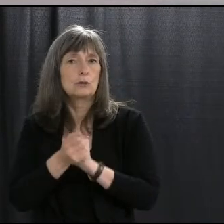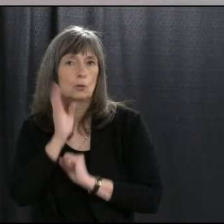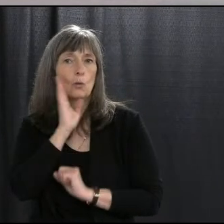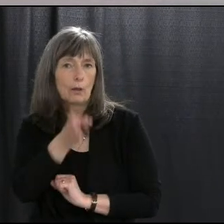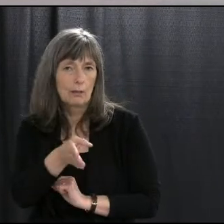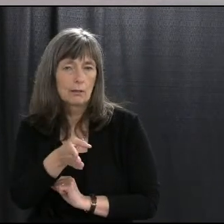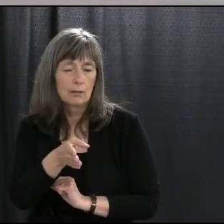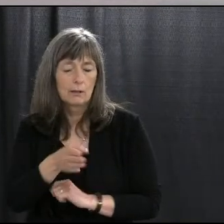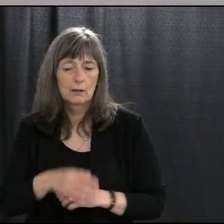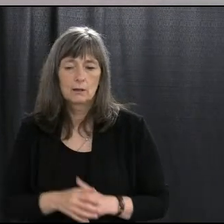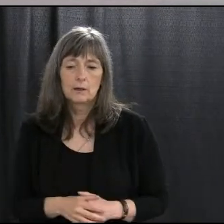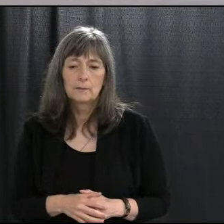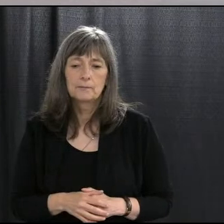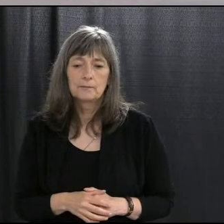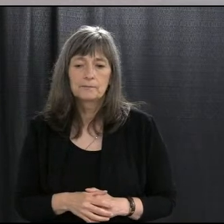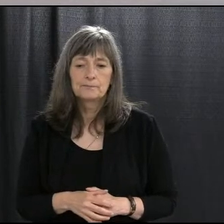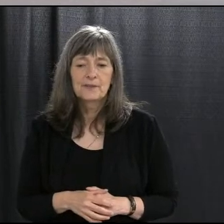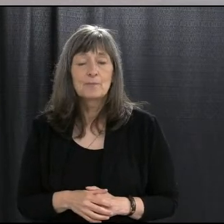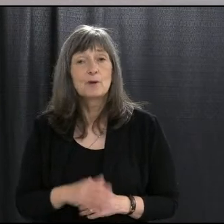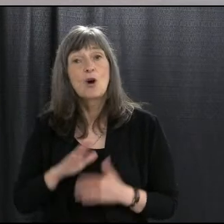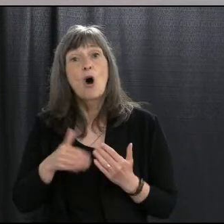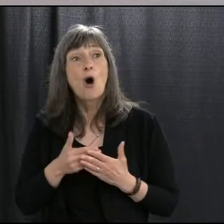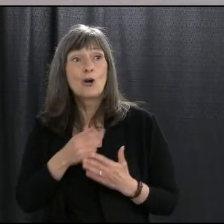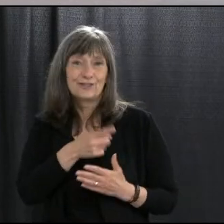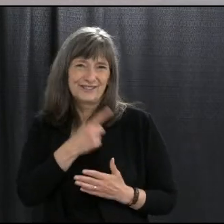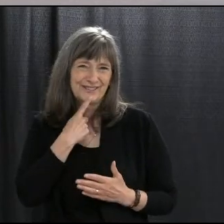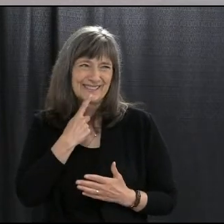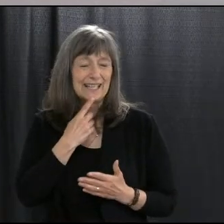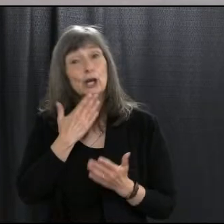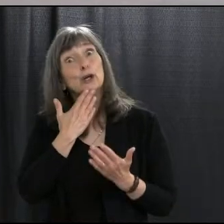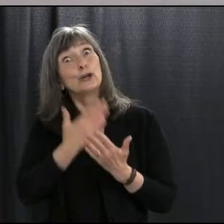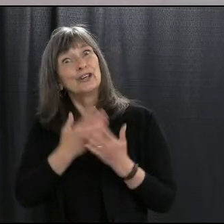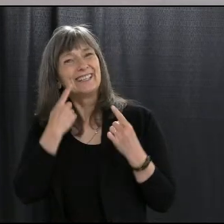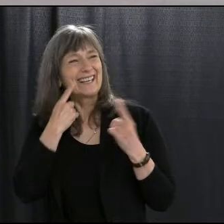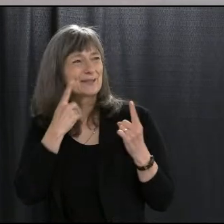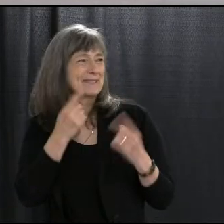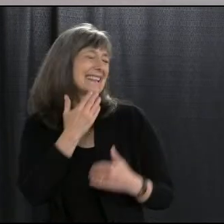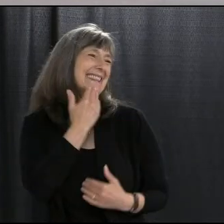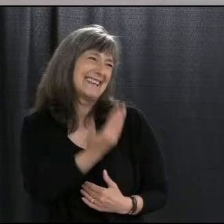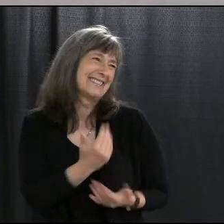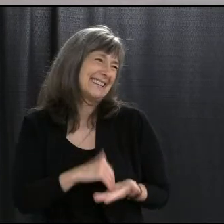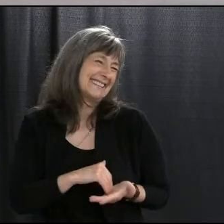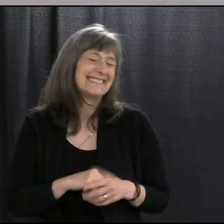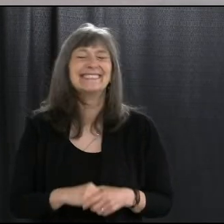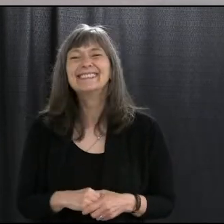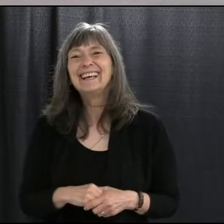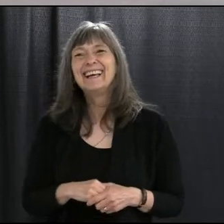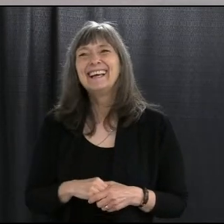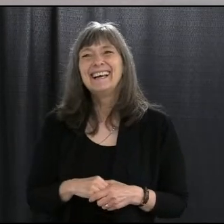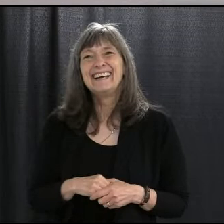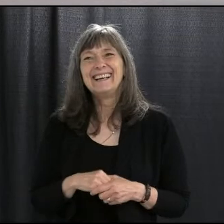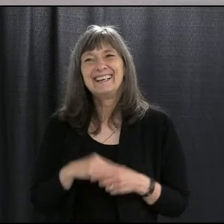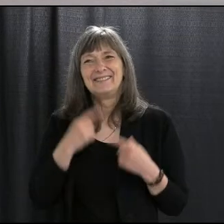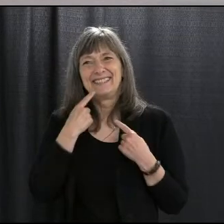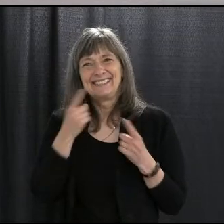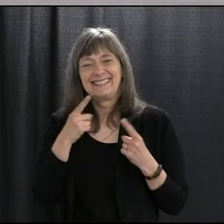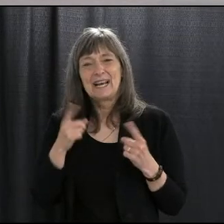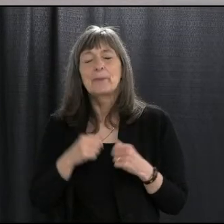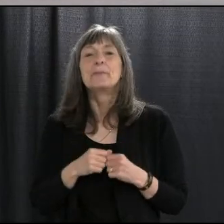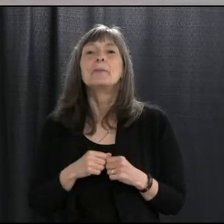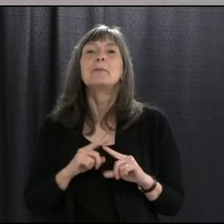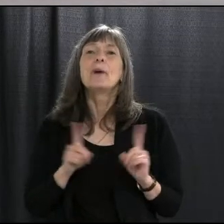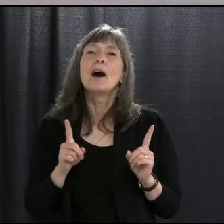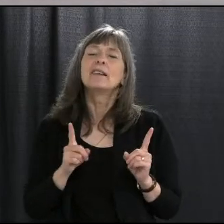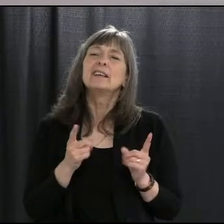on, you know, all of these good announcements that you've referenced. Again, thank you for that. But all of these announcements are like pieces